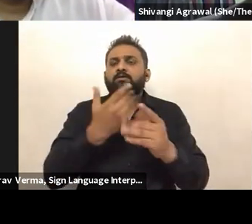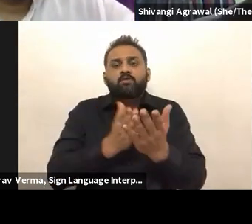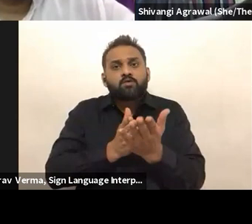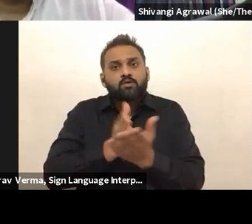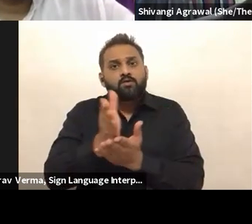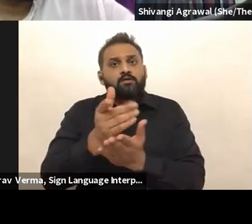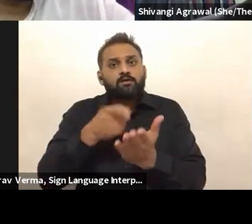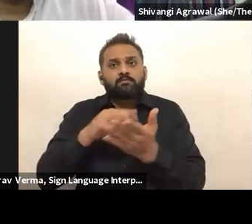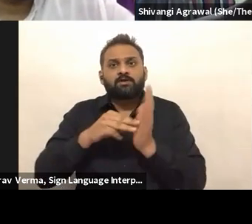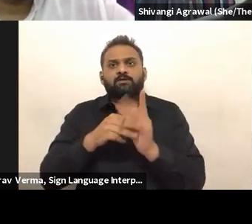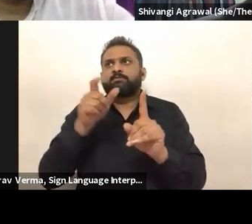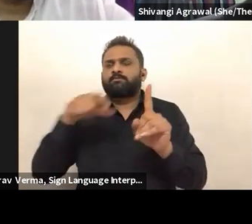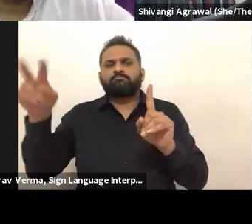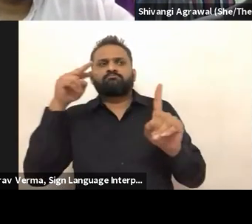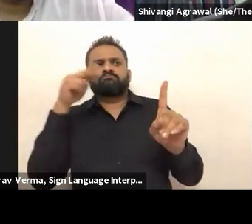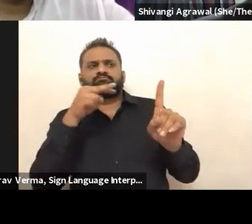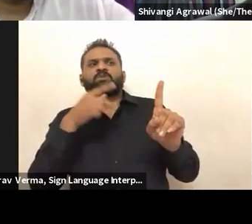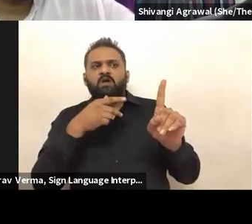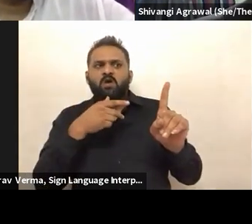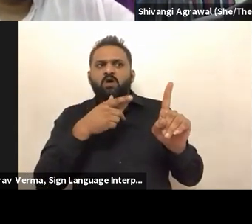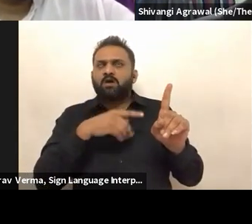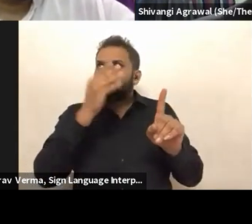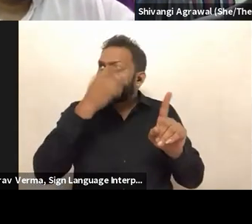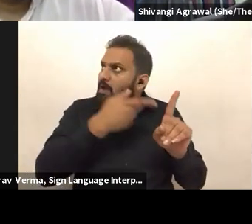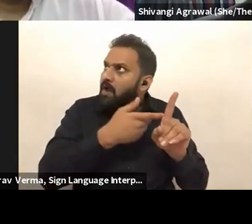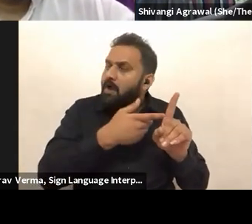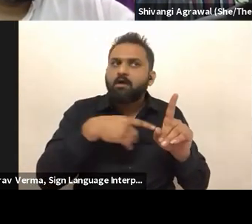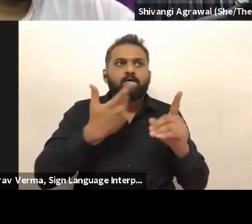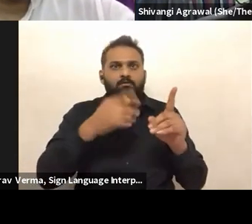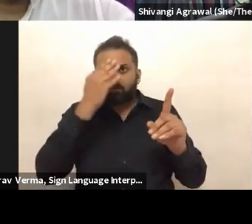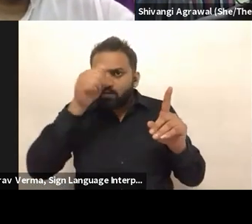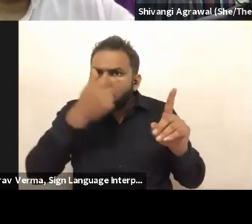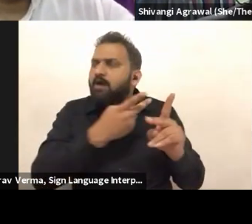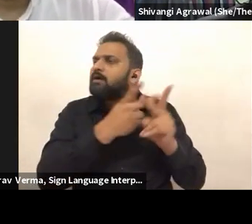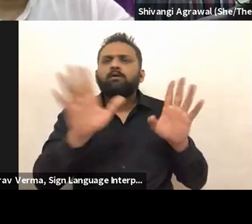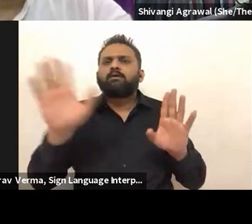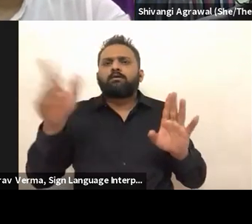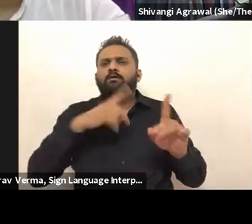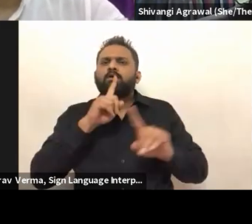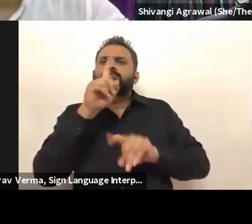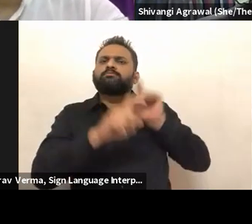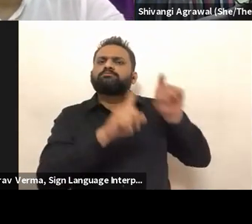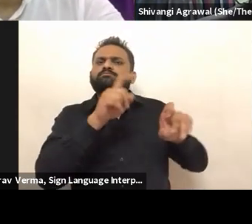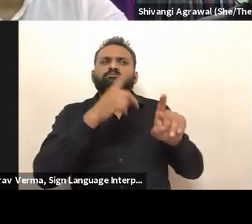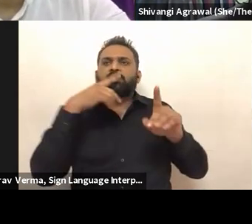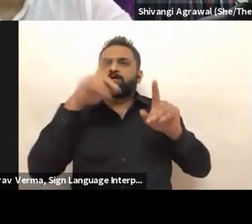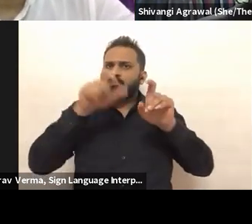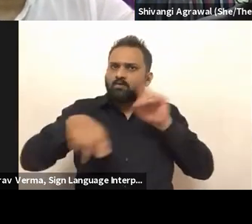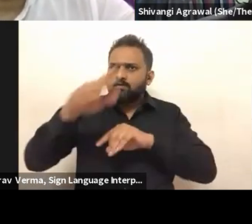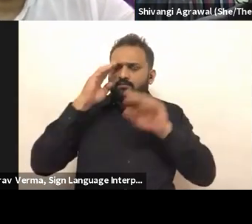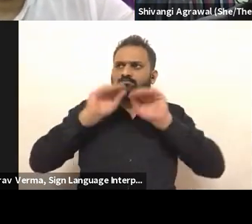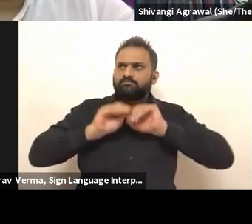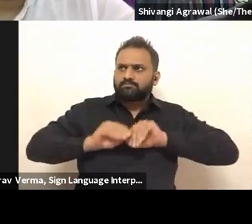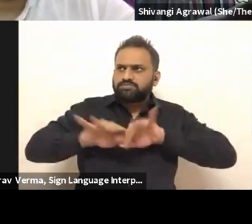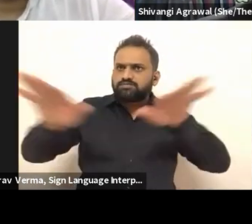religion has never been used before, to have the progressive conversations, to ask these questions, to be visible. I think that's where